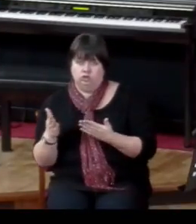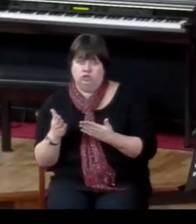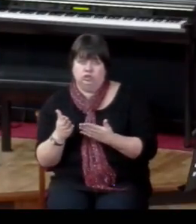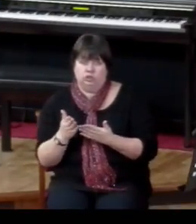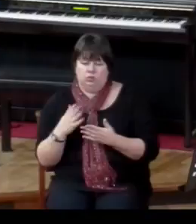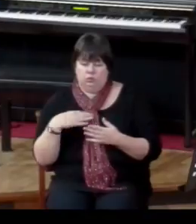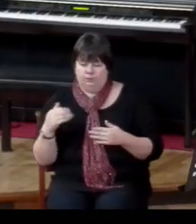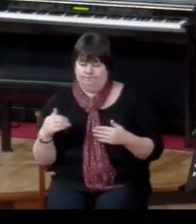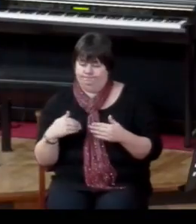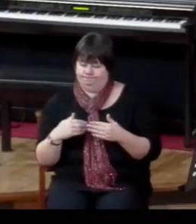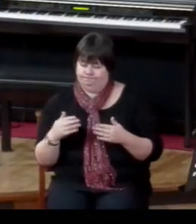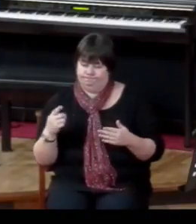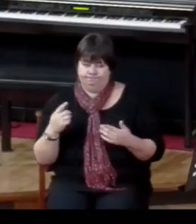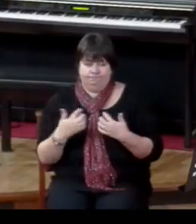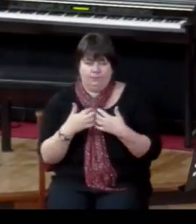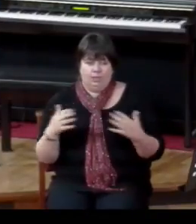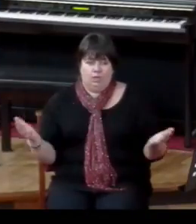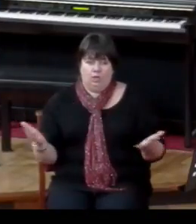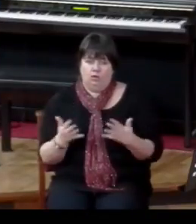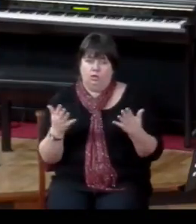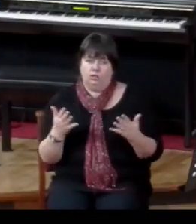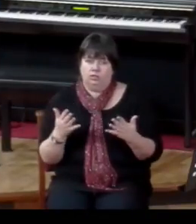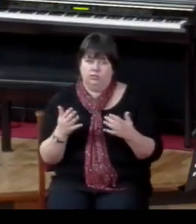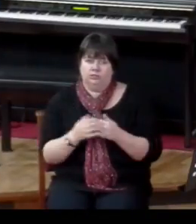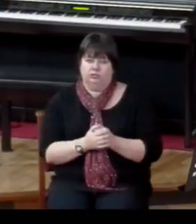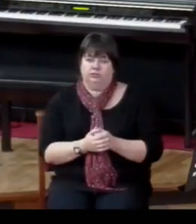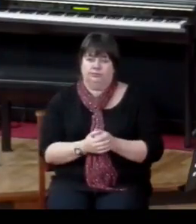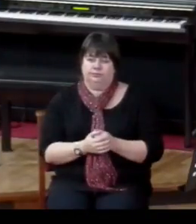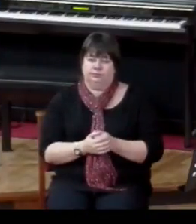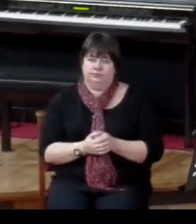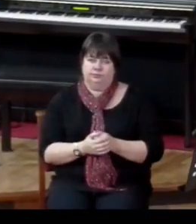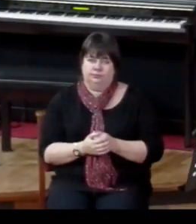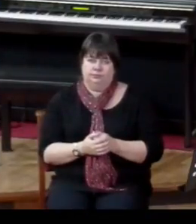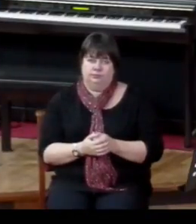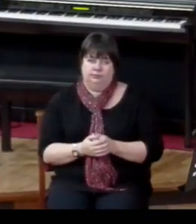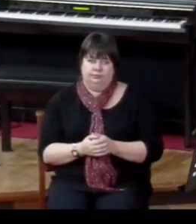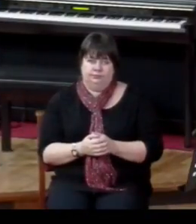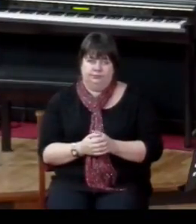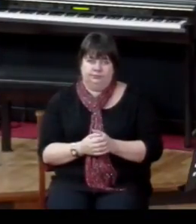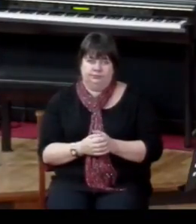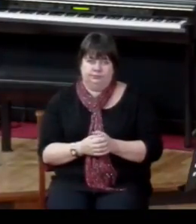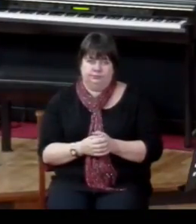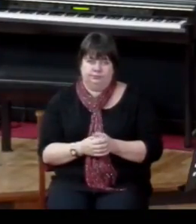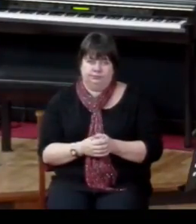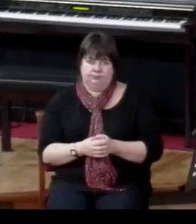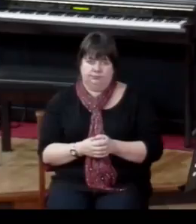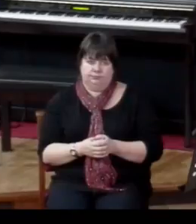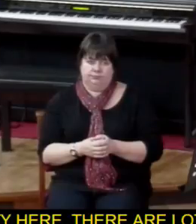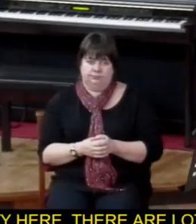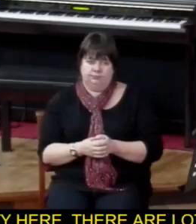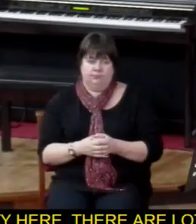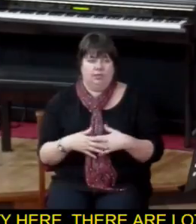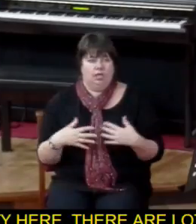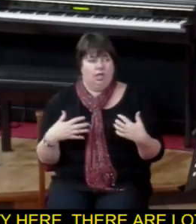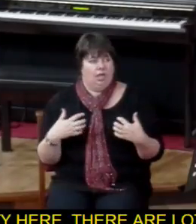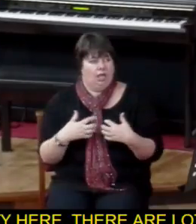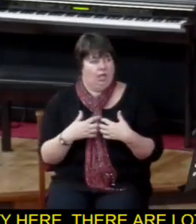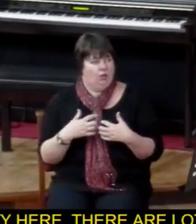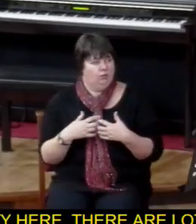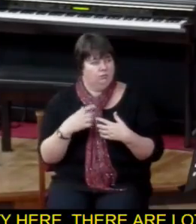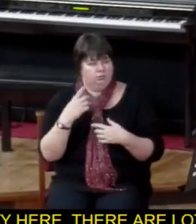and our sometimes reluctance to speak. How do we take